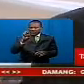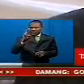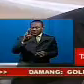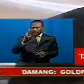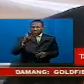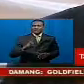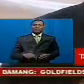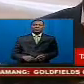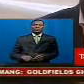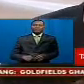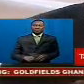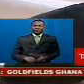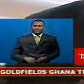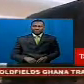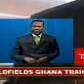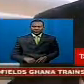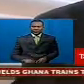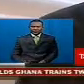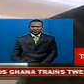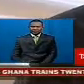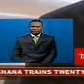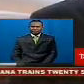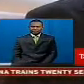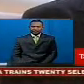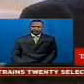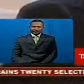President of the